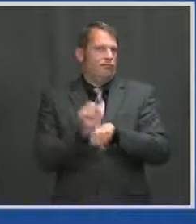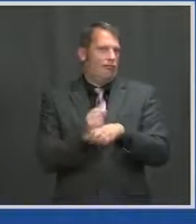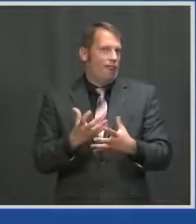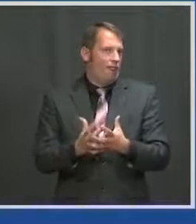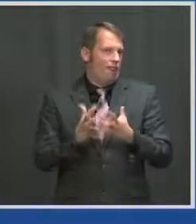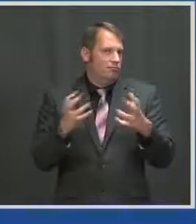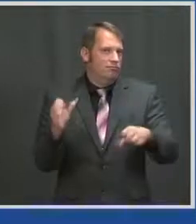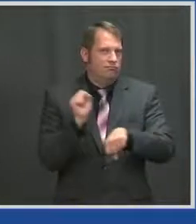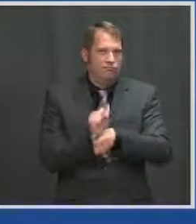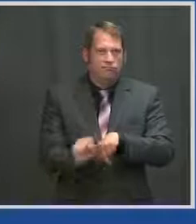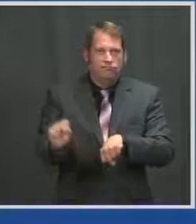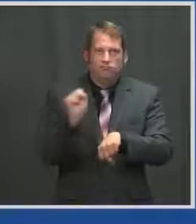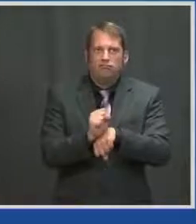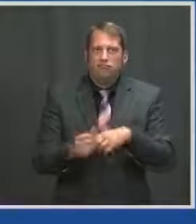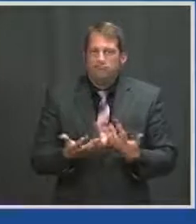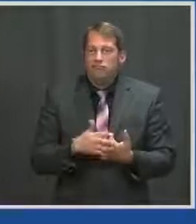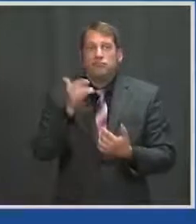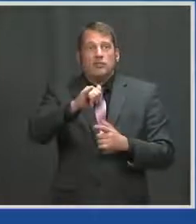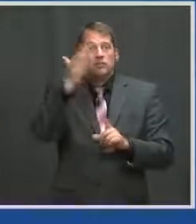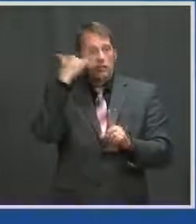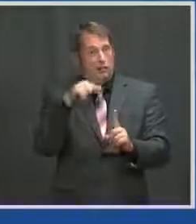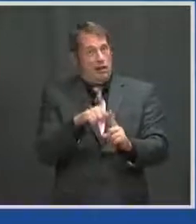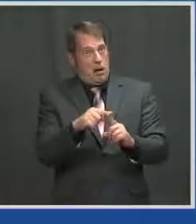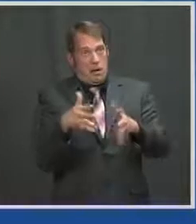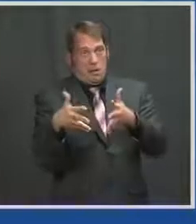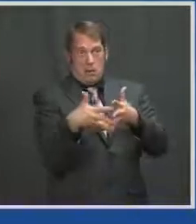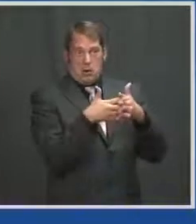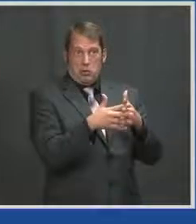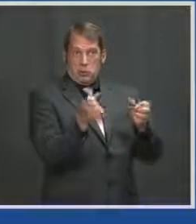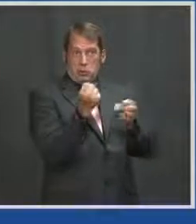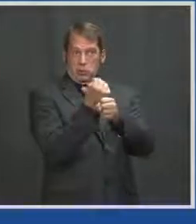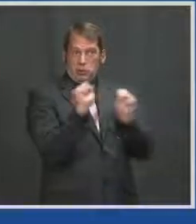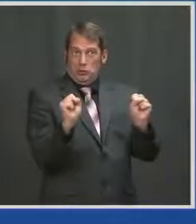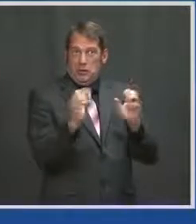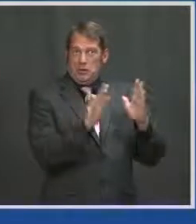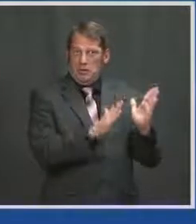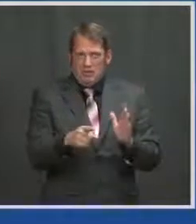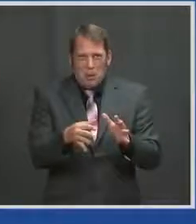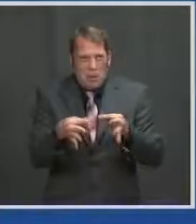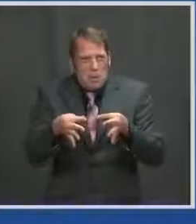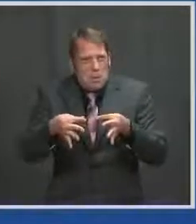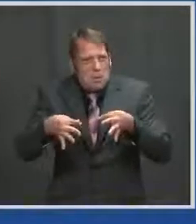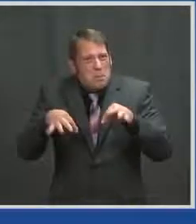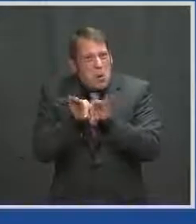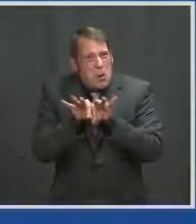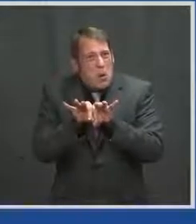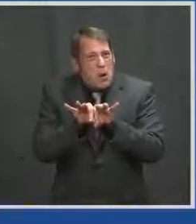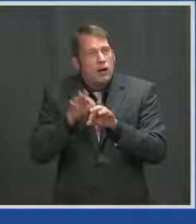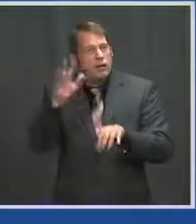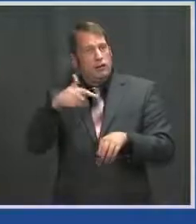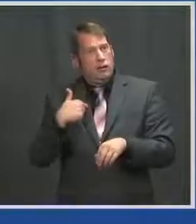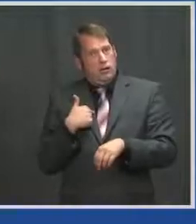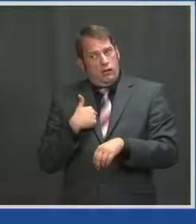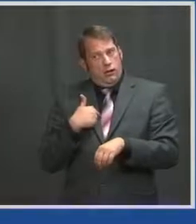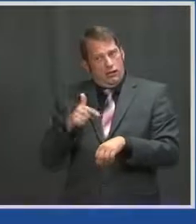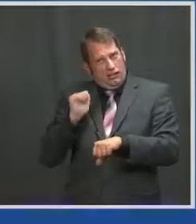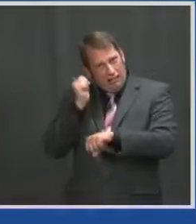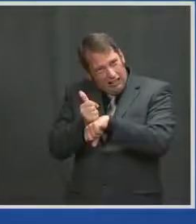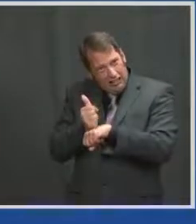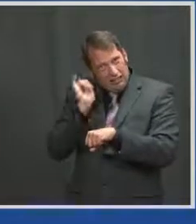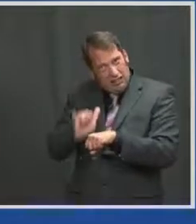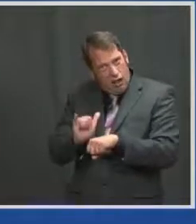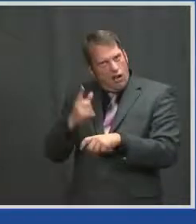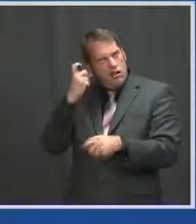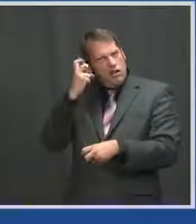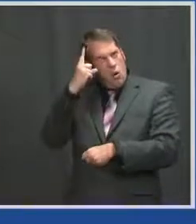important. I said we built it as a year-long effort to rescue our country. It's already